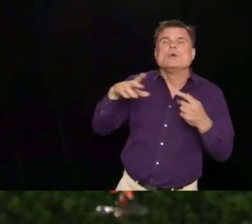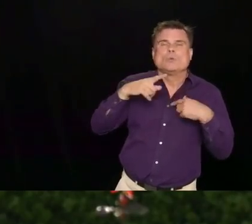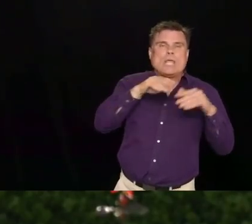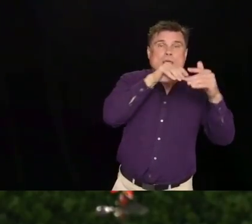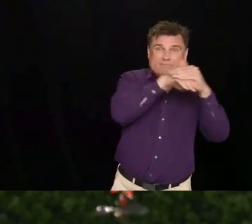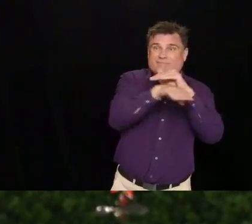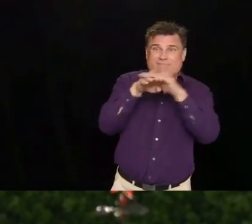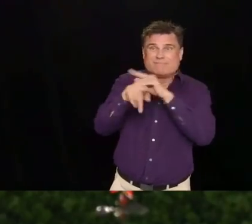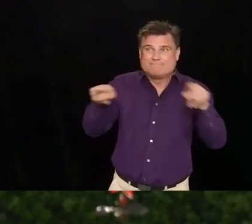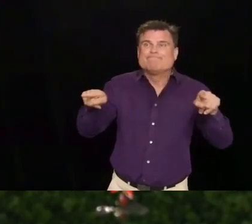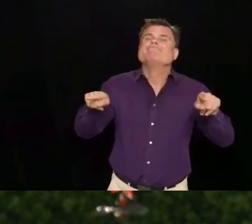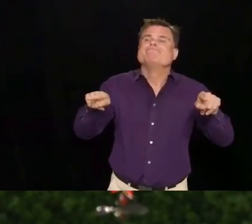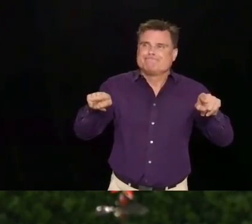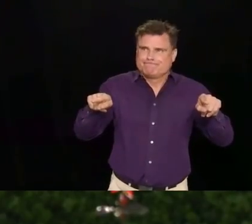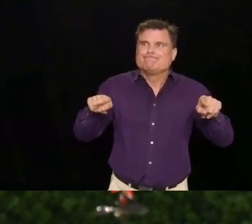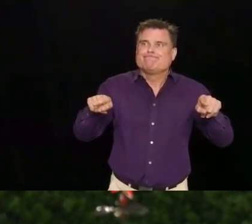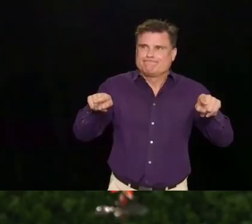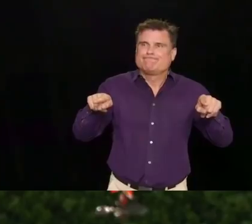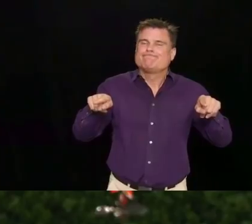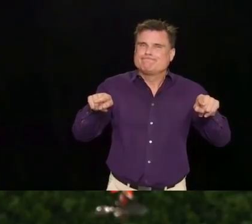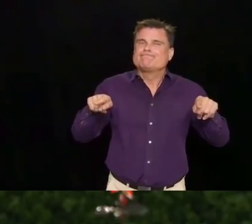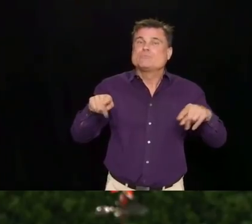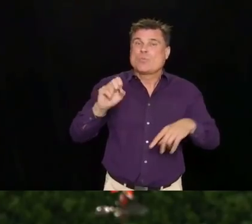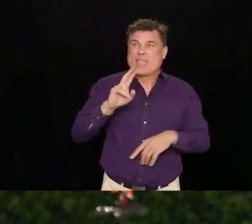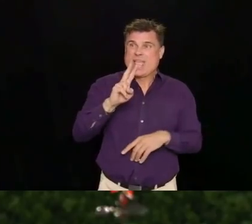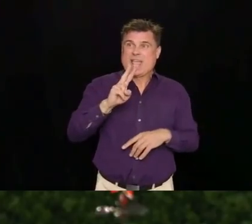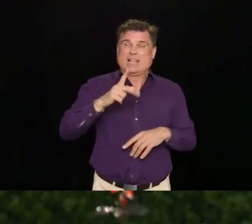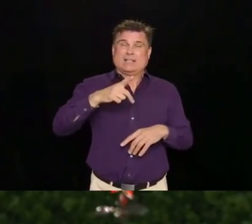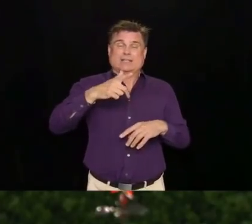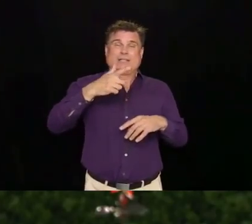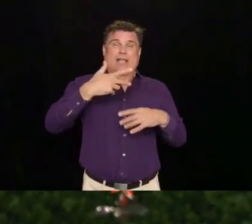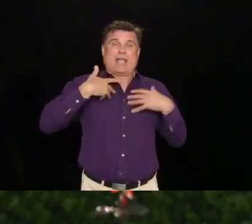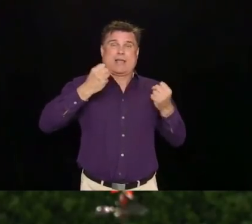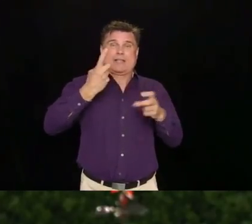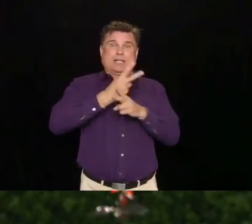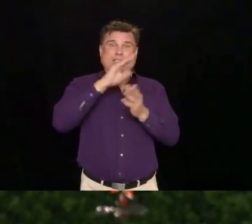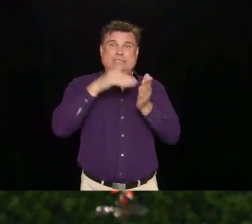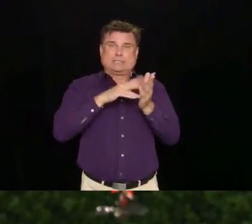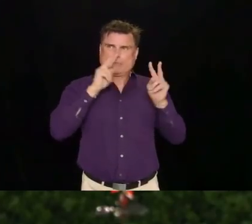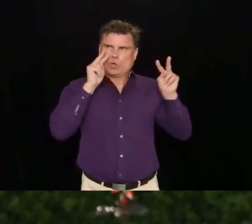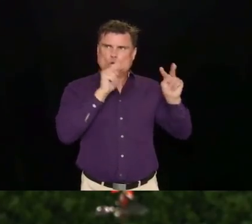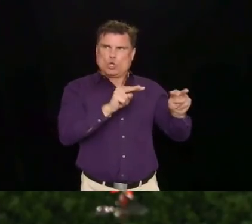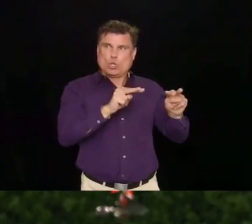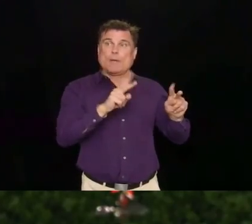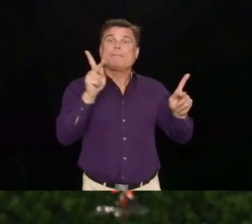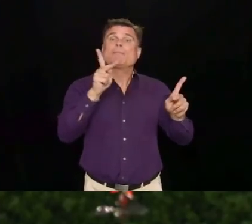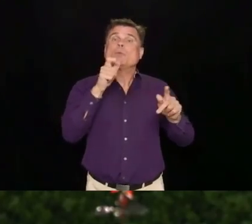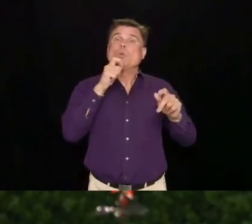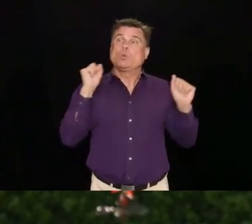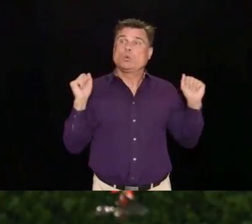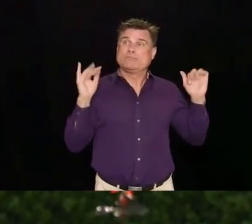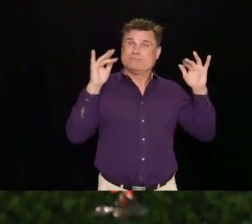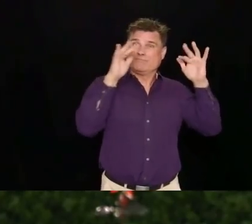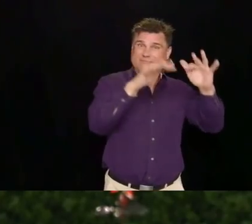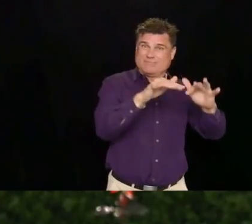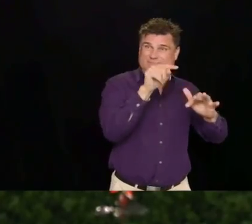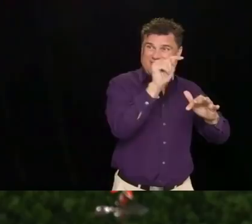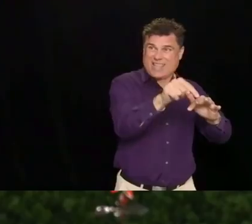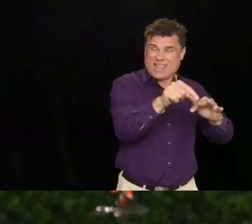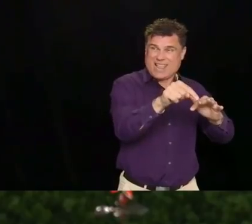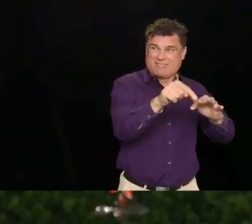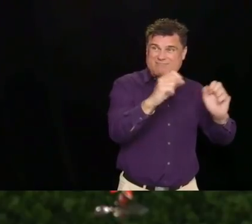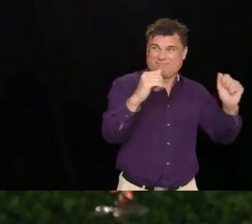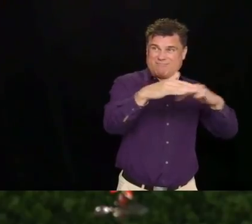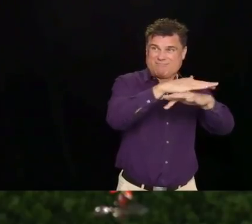from Interior Health the distinction between the two, that people who attended the gatherings at the resort, not the resort, but the gatherings